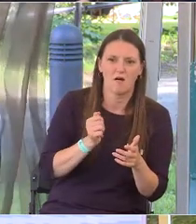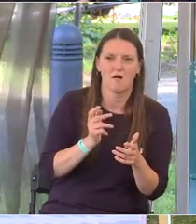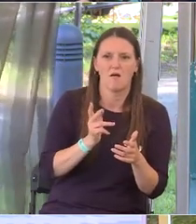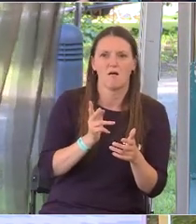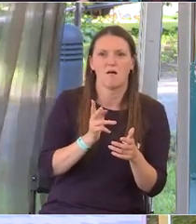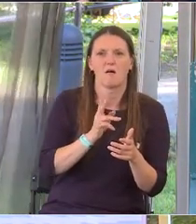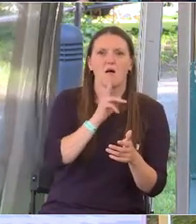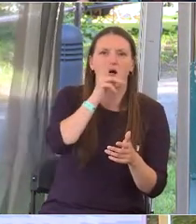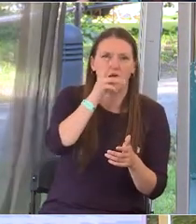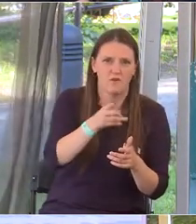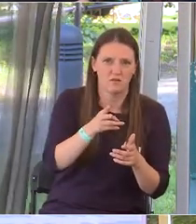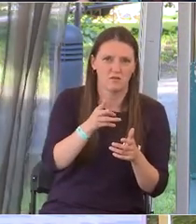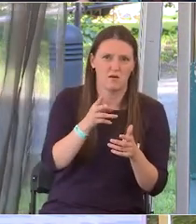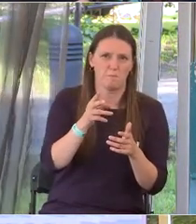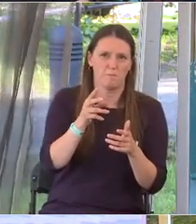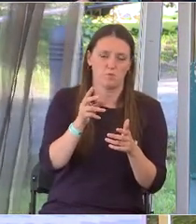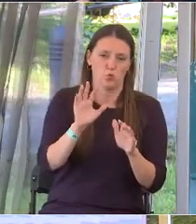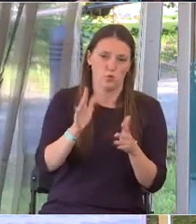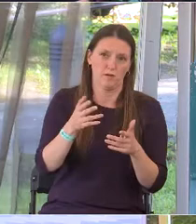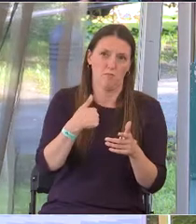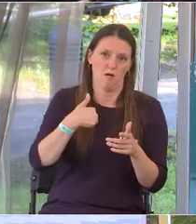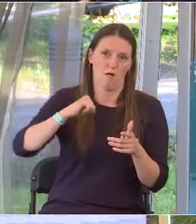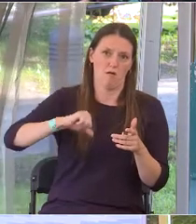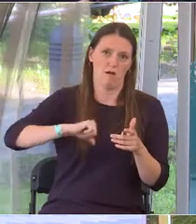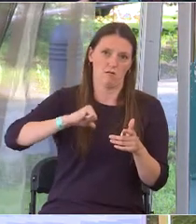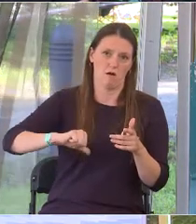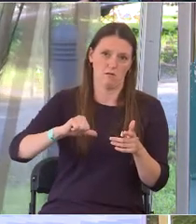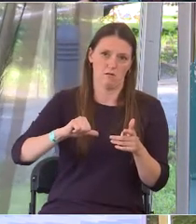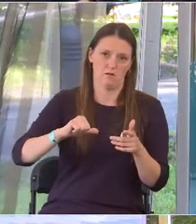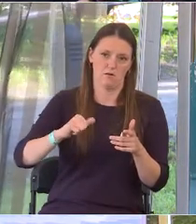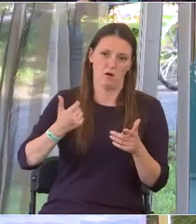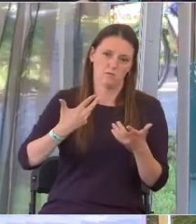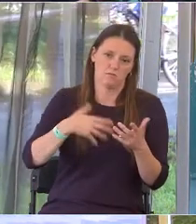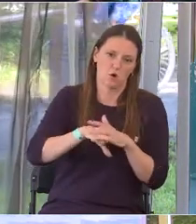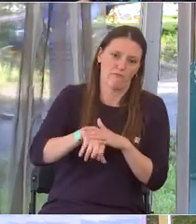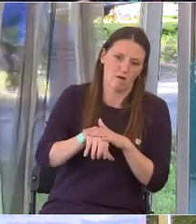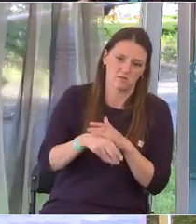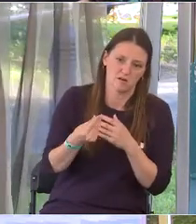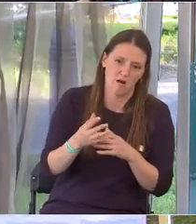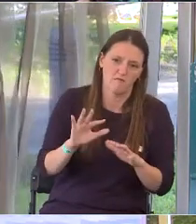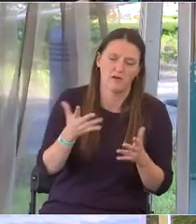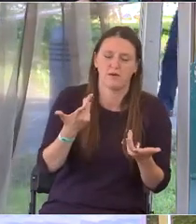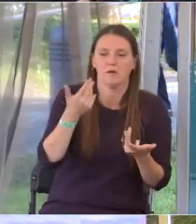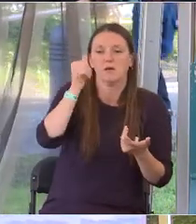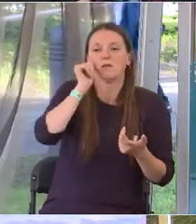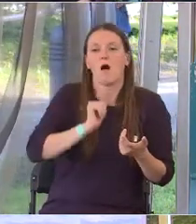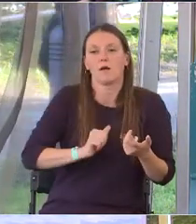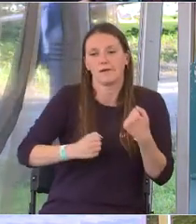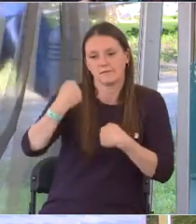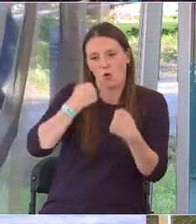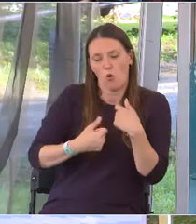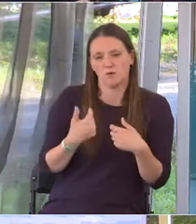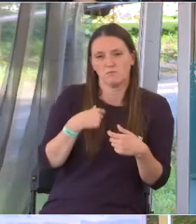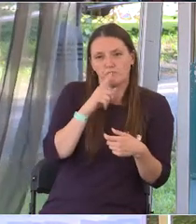to report when we are actually at the time. The same, I think, applies to women against violence